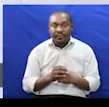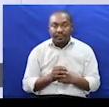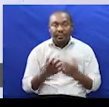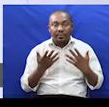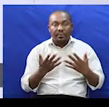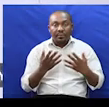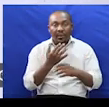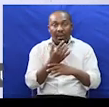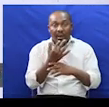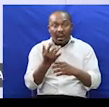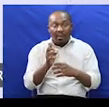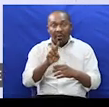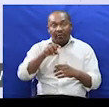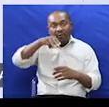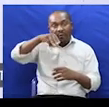The number of